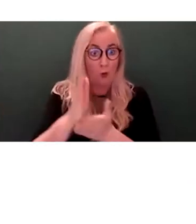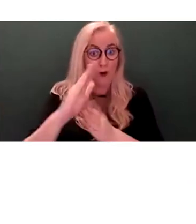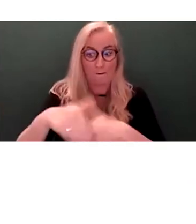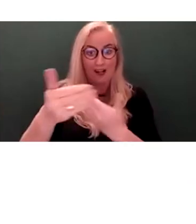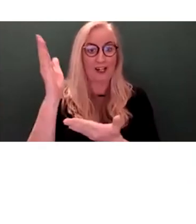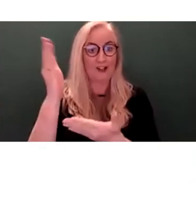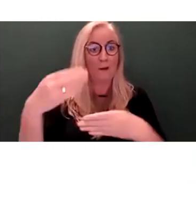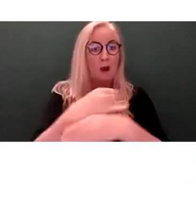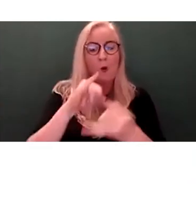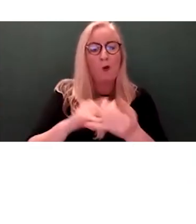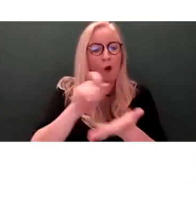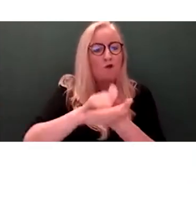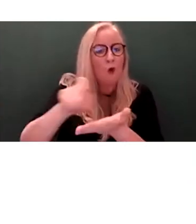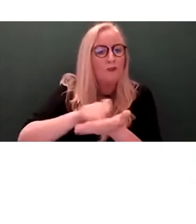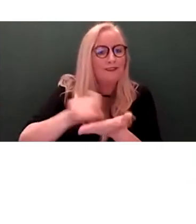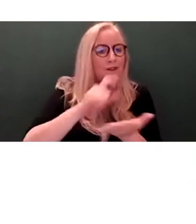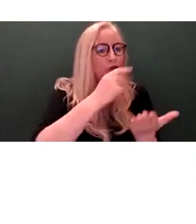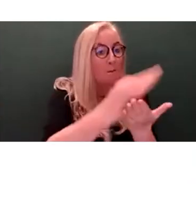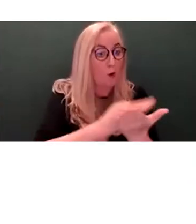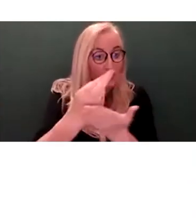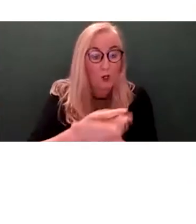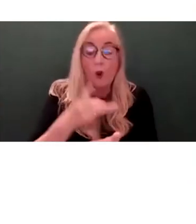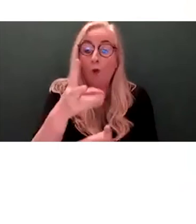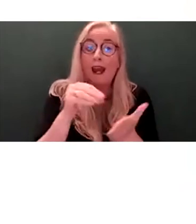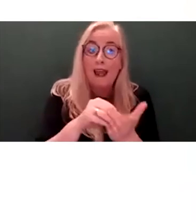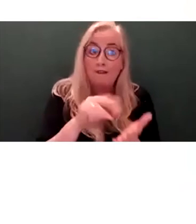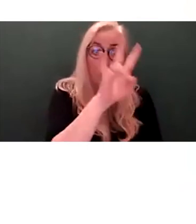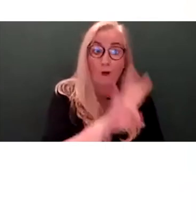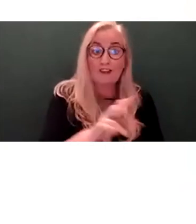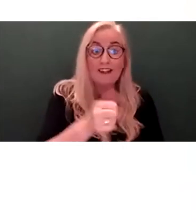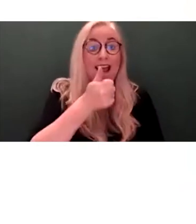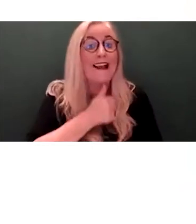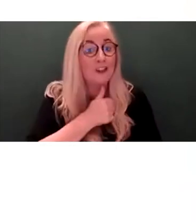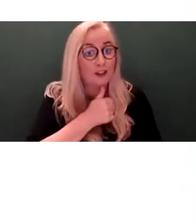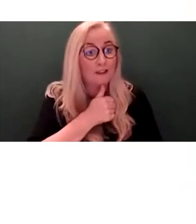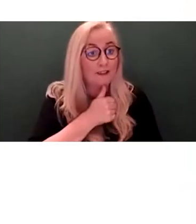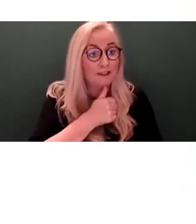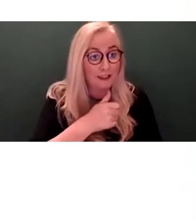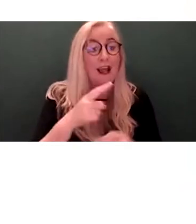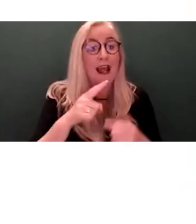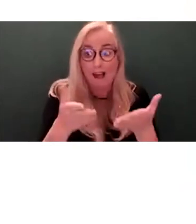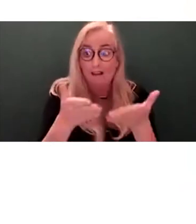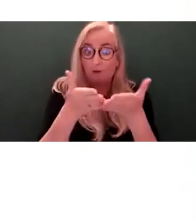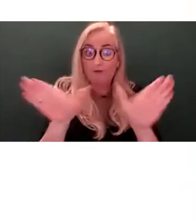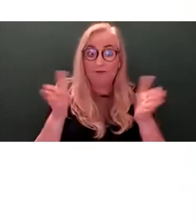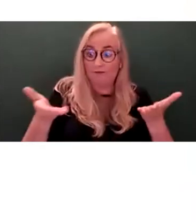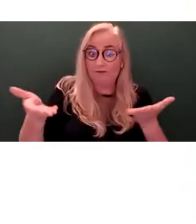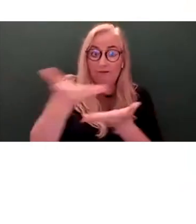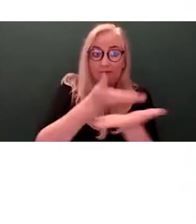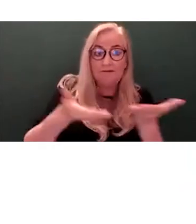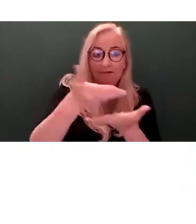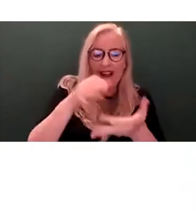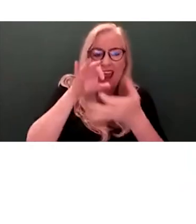authors. And you'll also have an opportunity for a question and answer session and for a wider discussion on